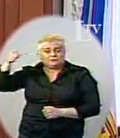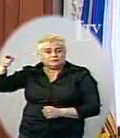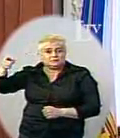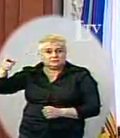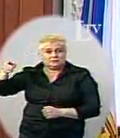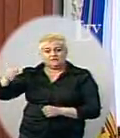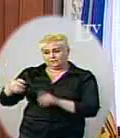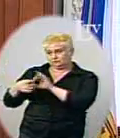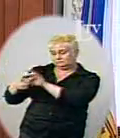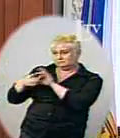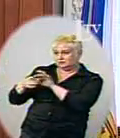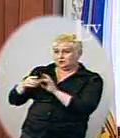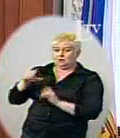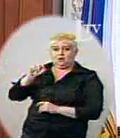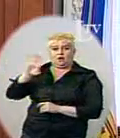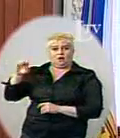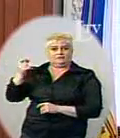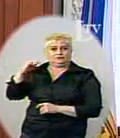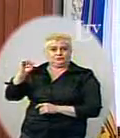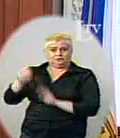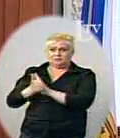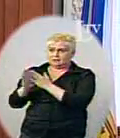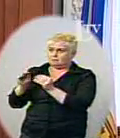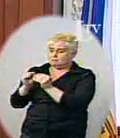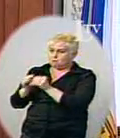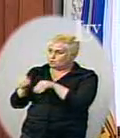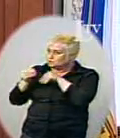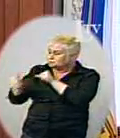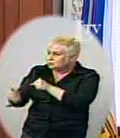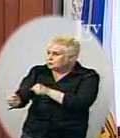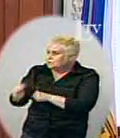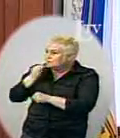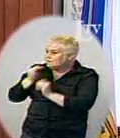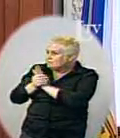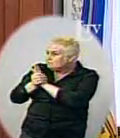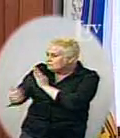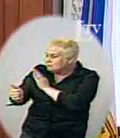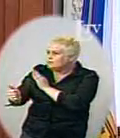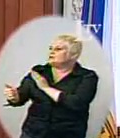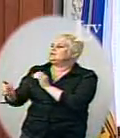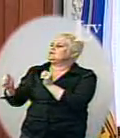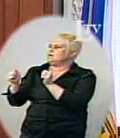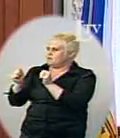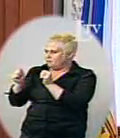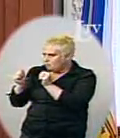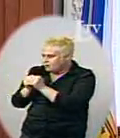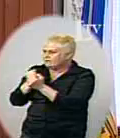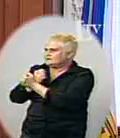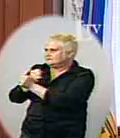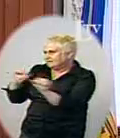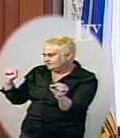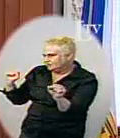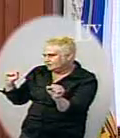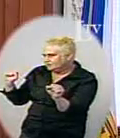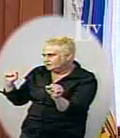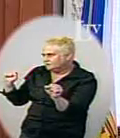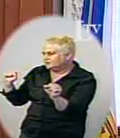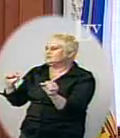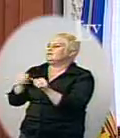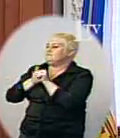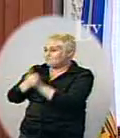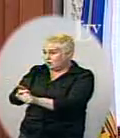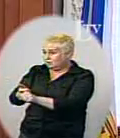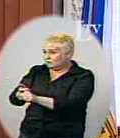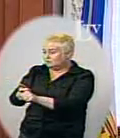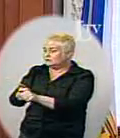offshore regulation more efficient and effective, and to ensure that regulatory best practices for safety